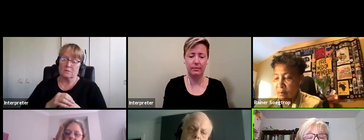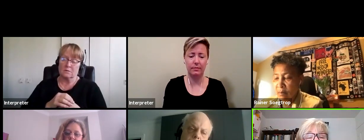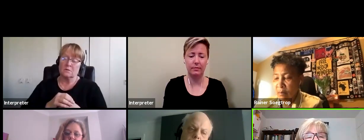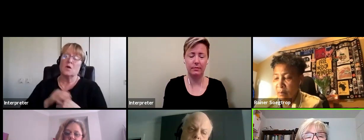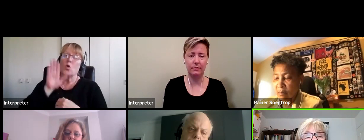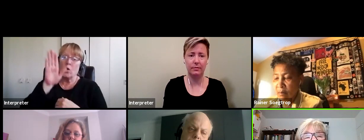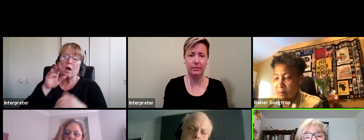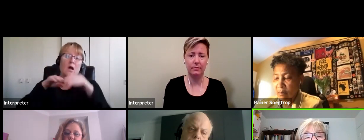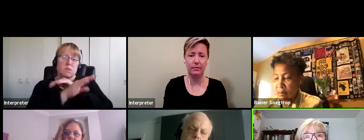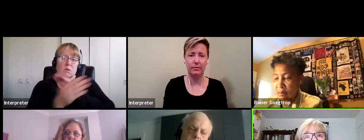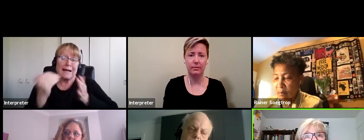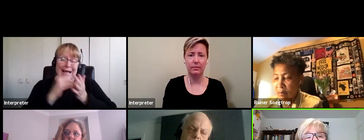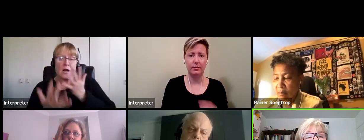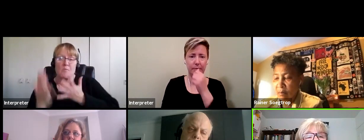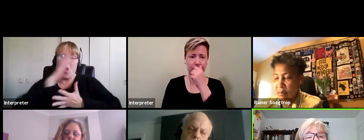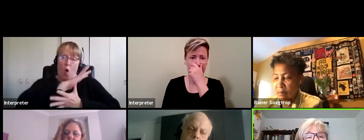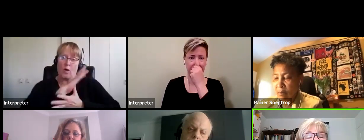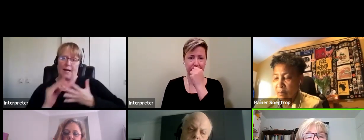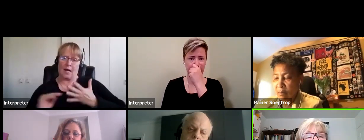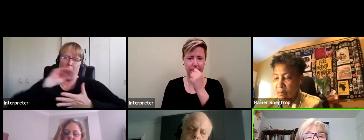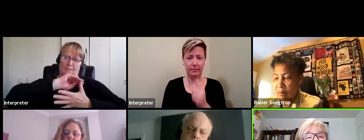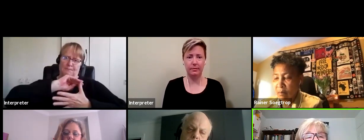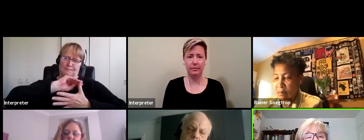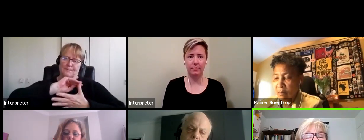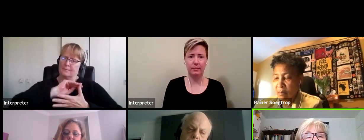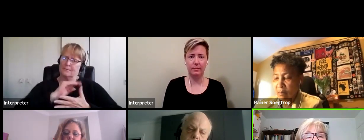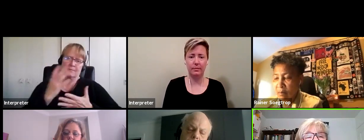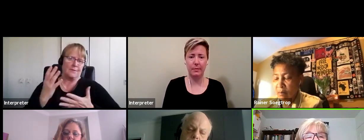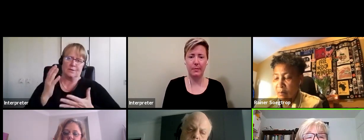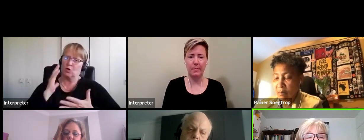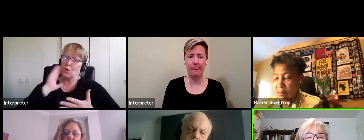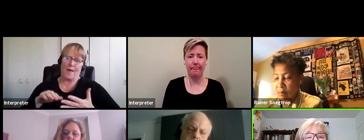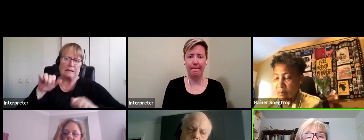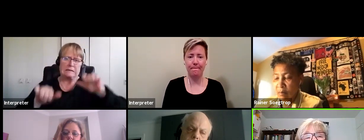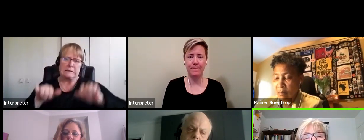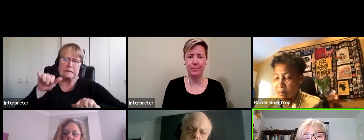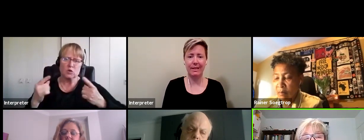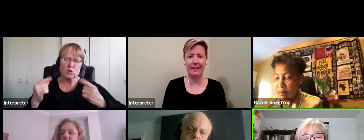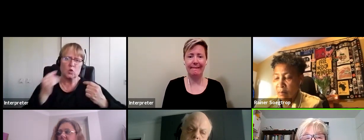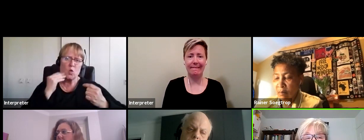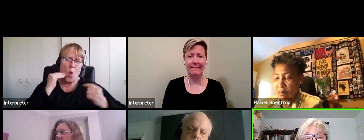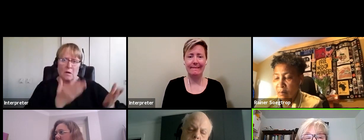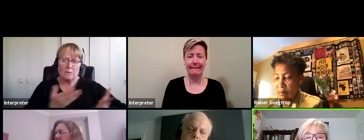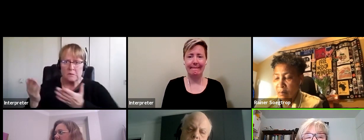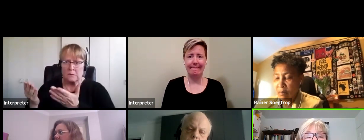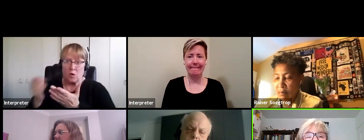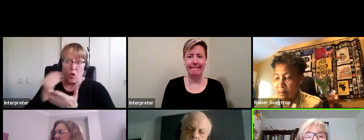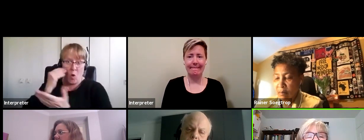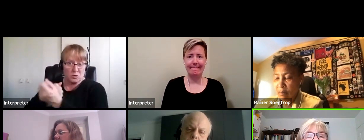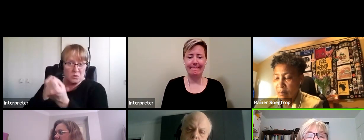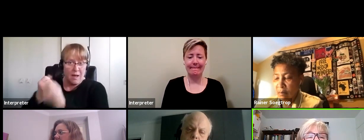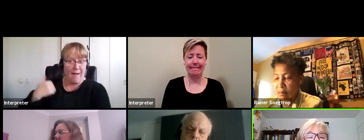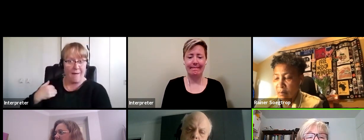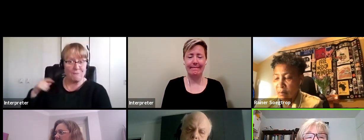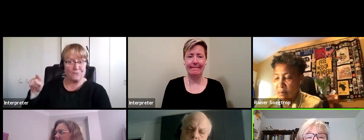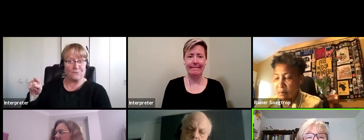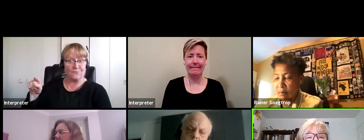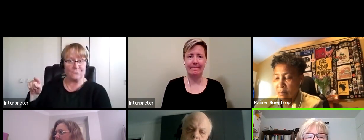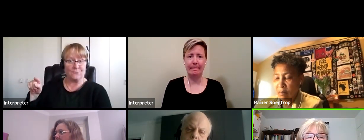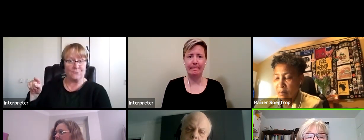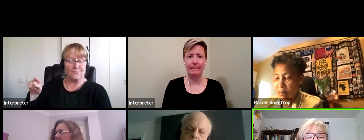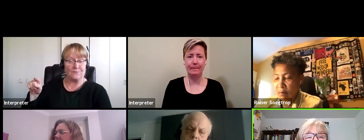readmission. But there's also that quandary, is if you bring them home, do you have the supports at home?